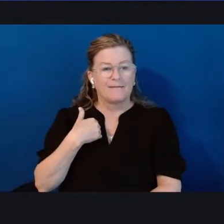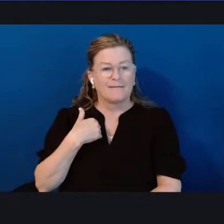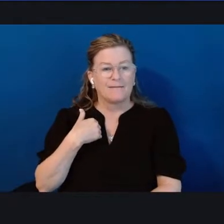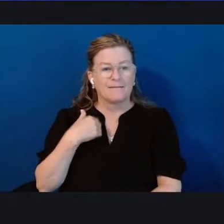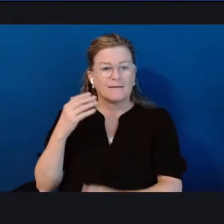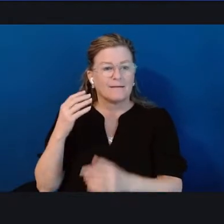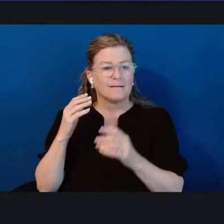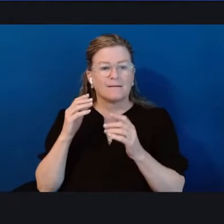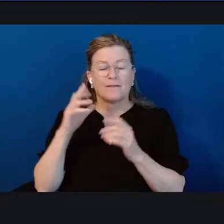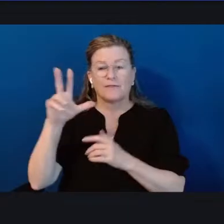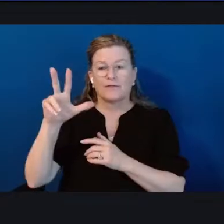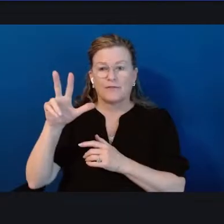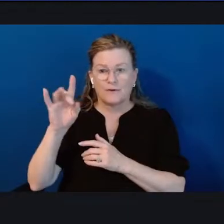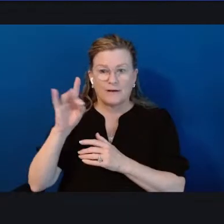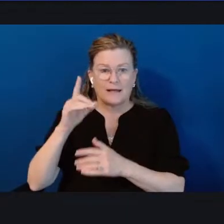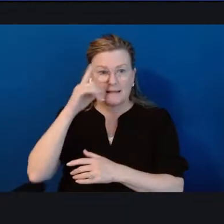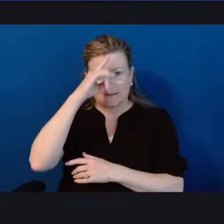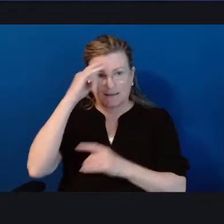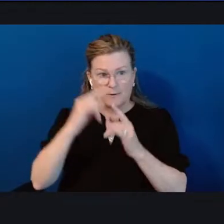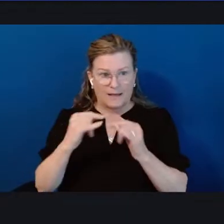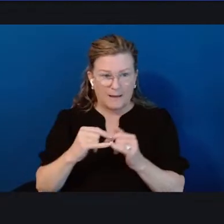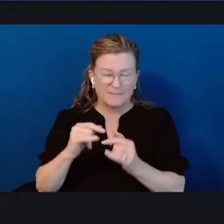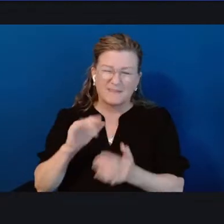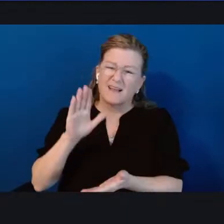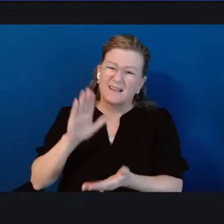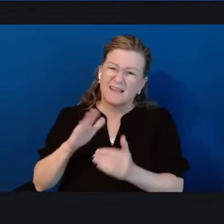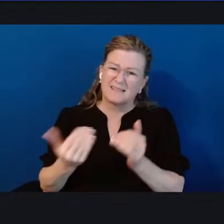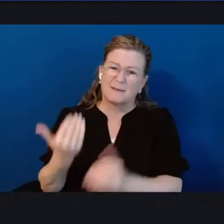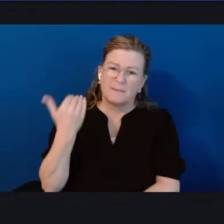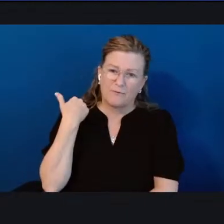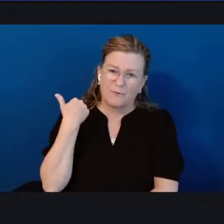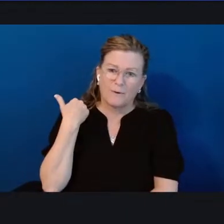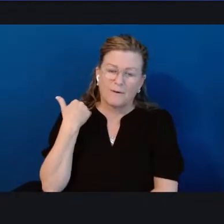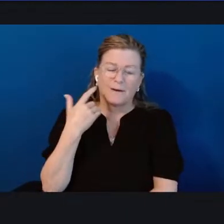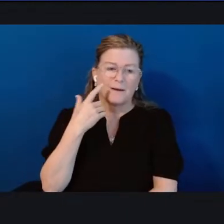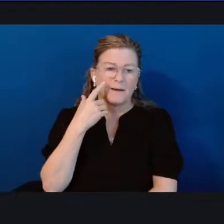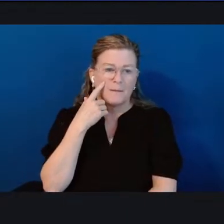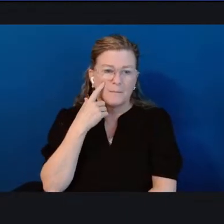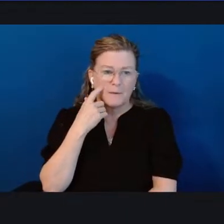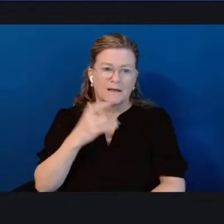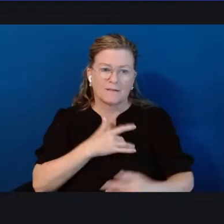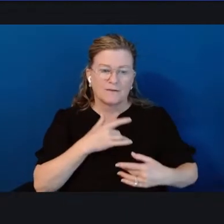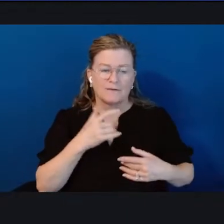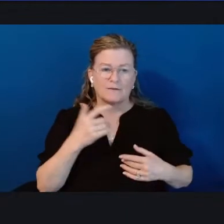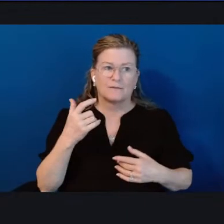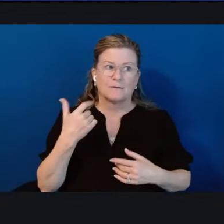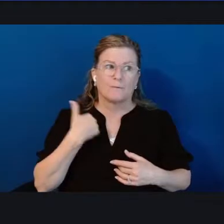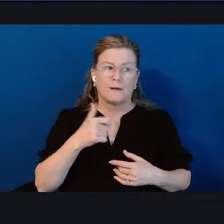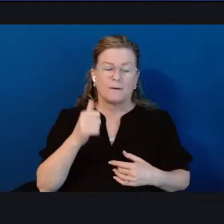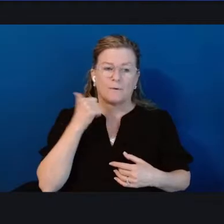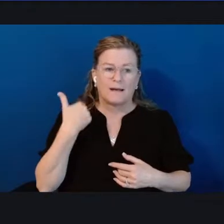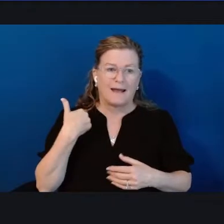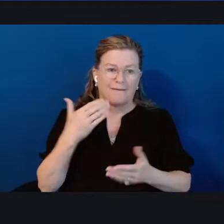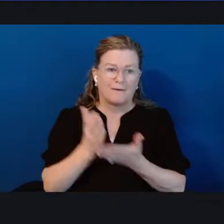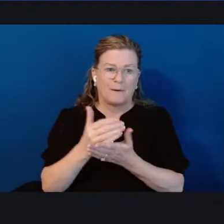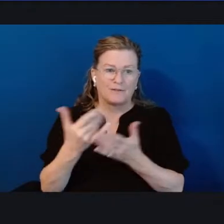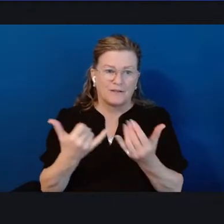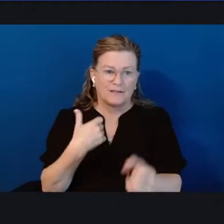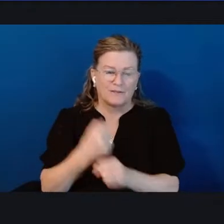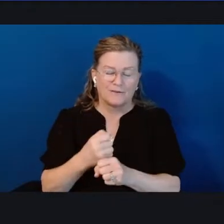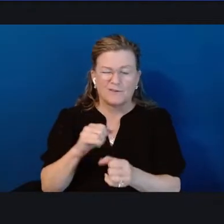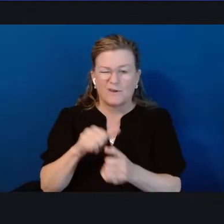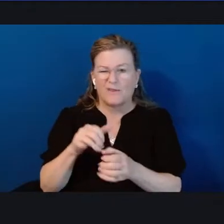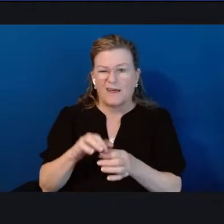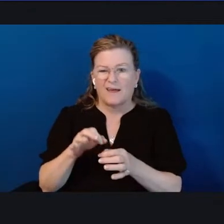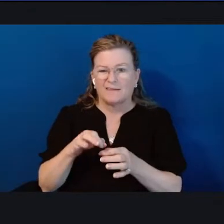all 38 summer camps, less than we've had in the past, because they were concerned we wouldn't have the budget this year. So that kind of delayed